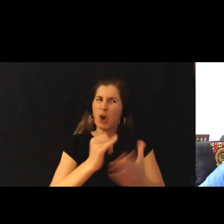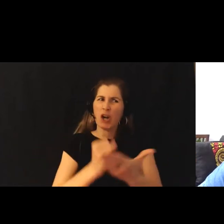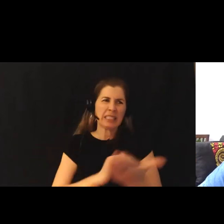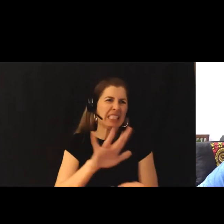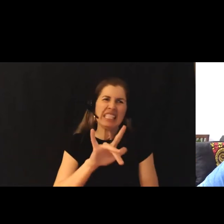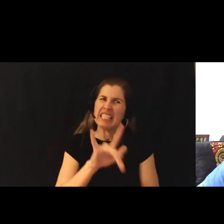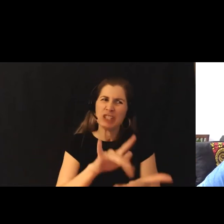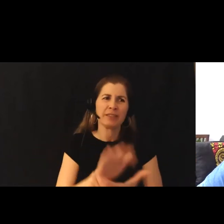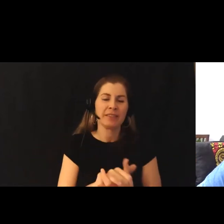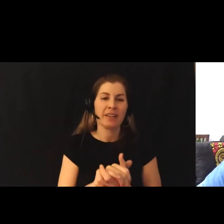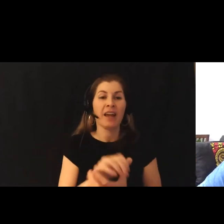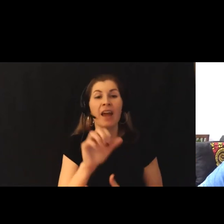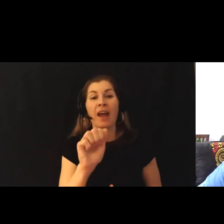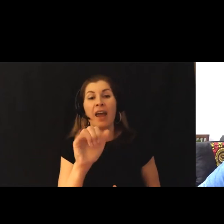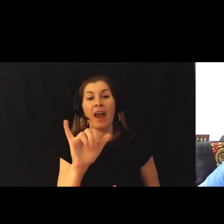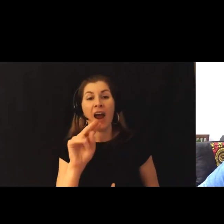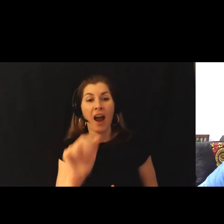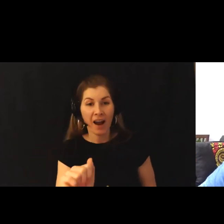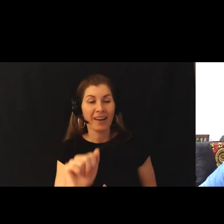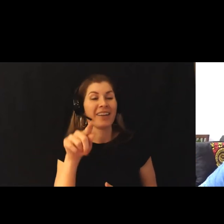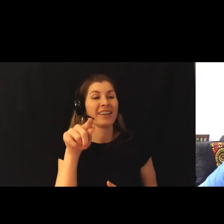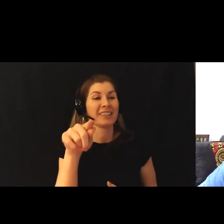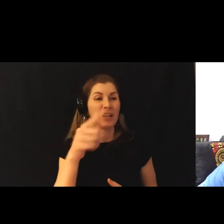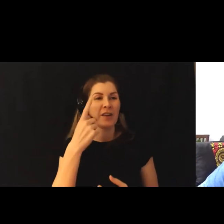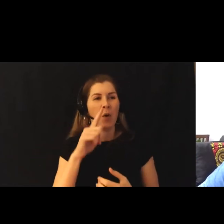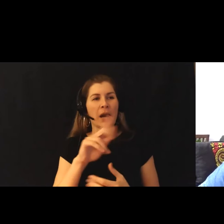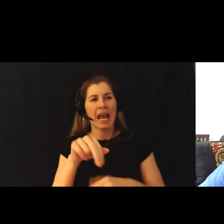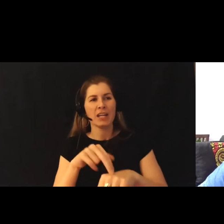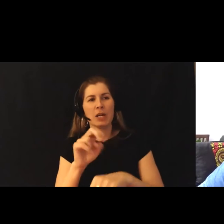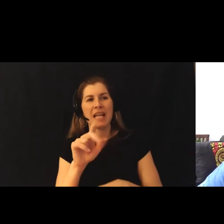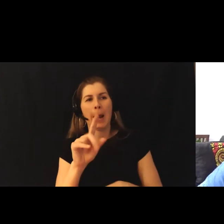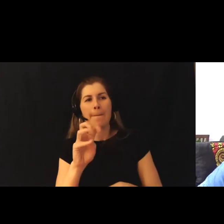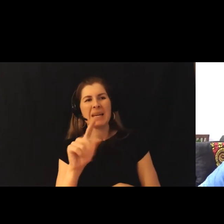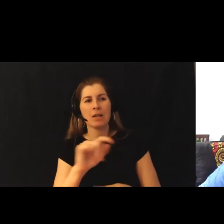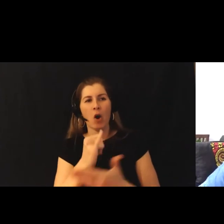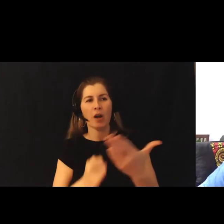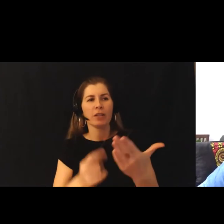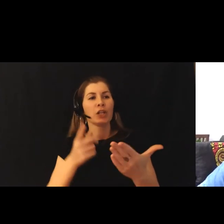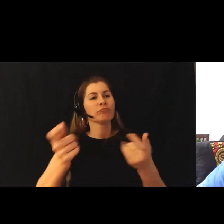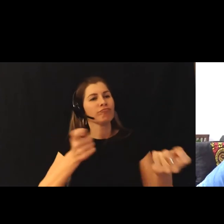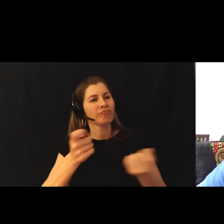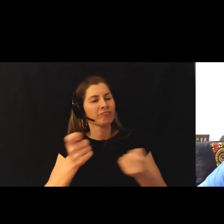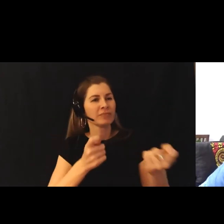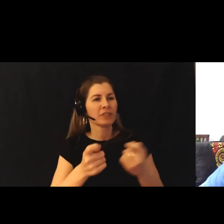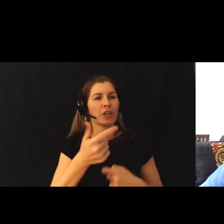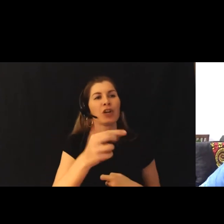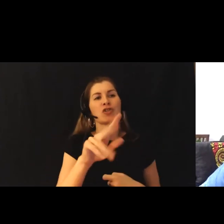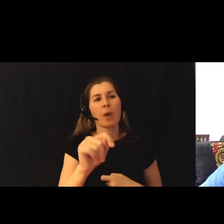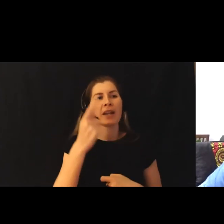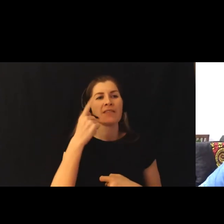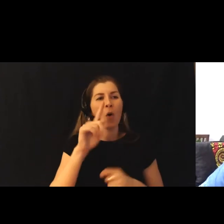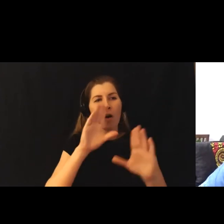Hudson, the Director of Arts Education for the National Endowment for the Arts, where she presides over the grant portfolio devoted to arts